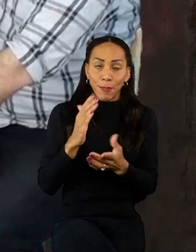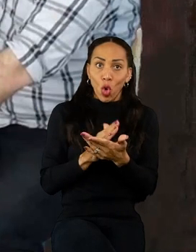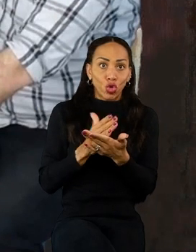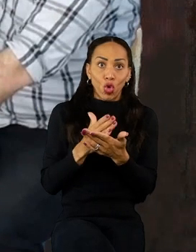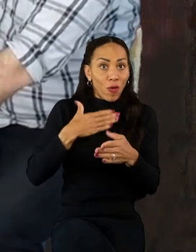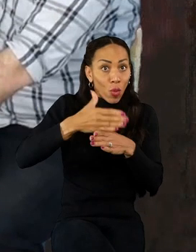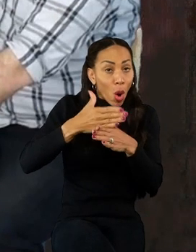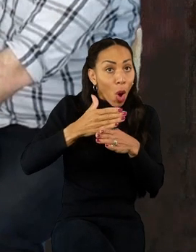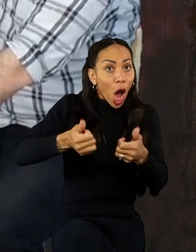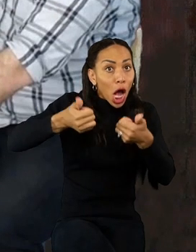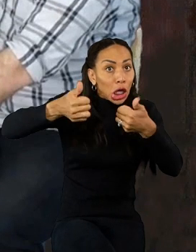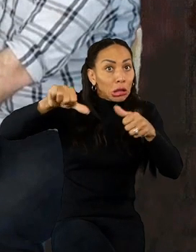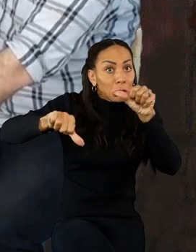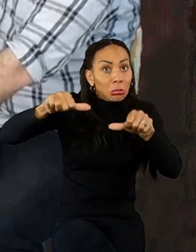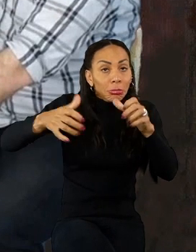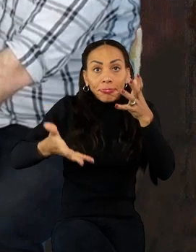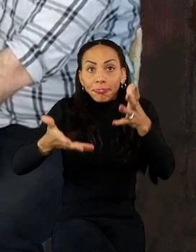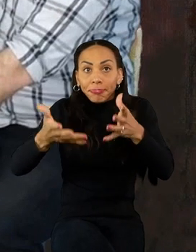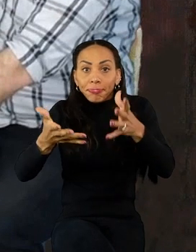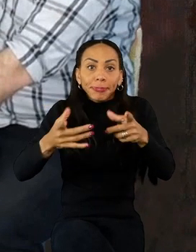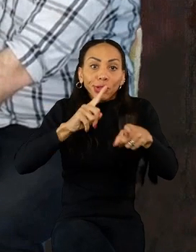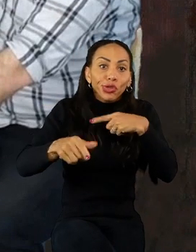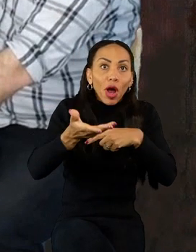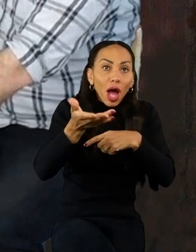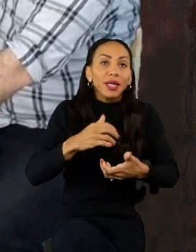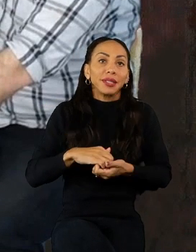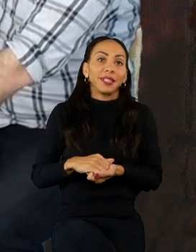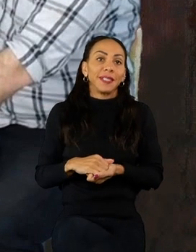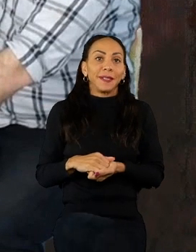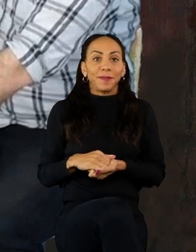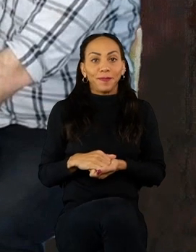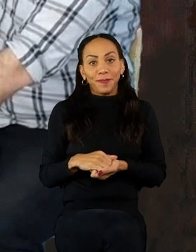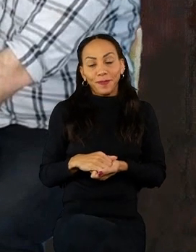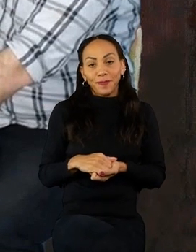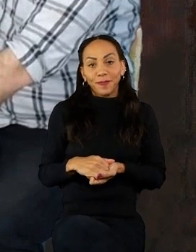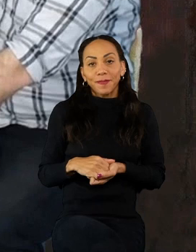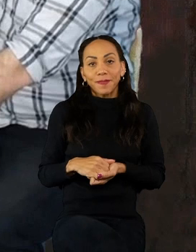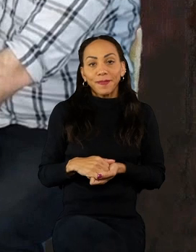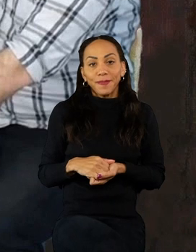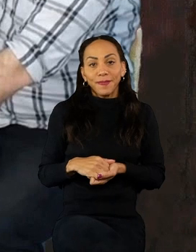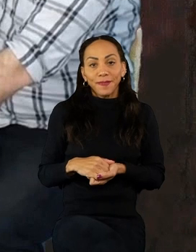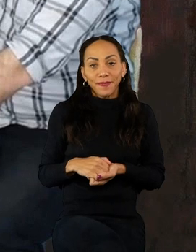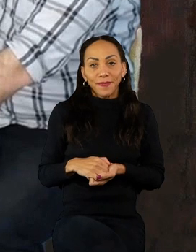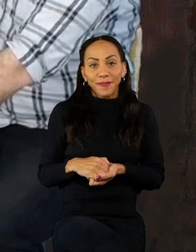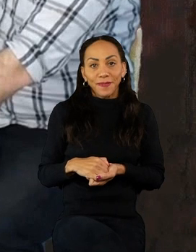you, I think this is a show reel. I'm not sure how well this is going to work, but let's just try and run